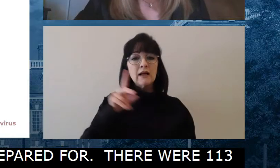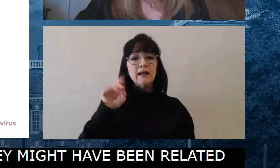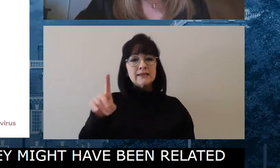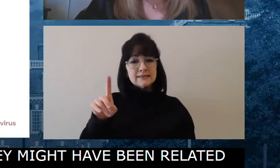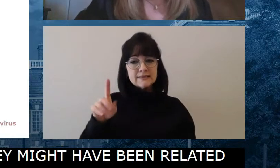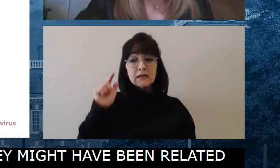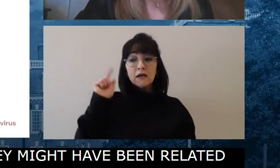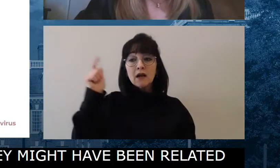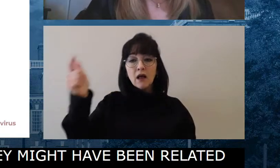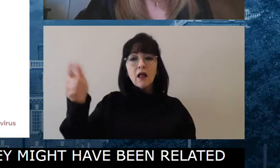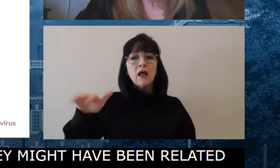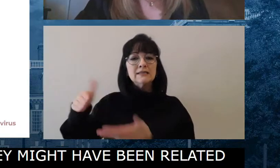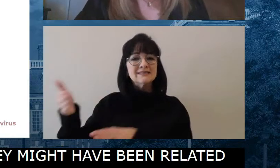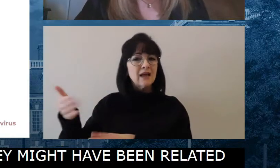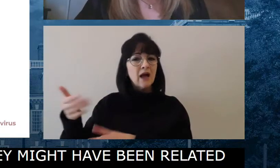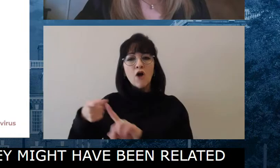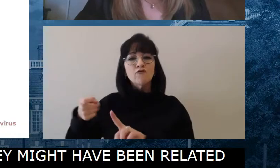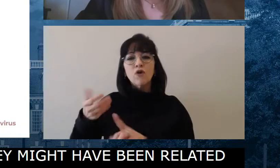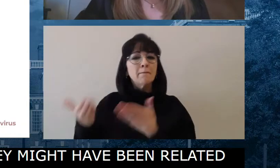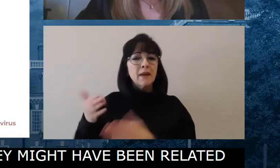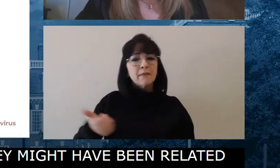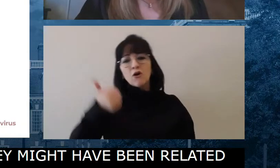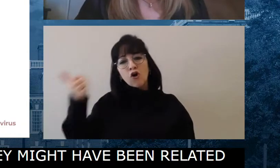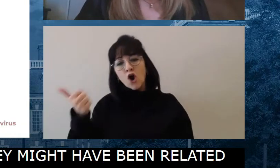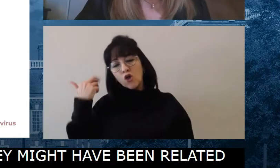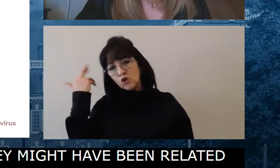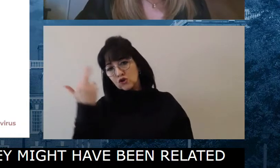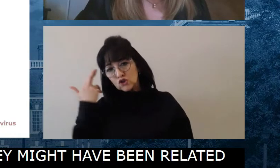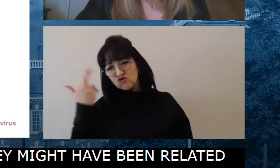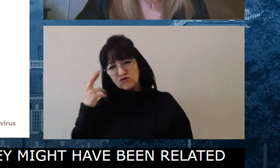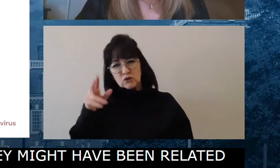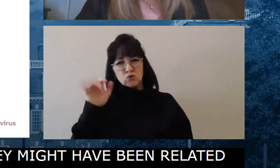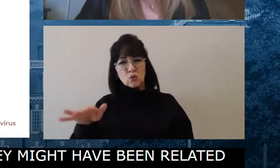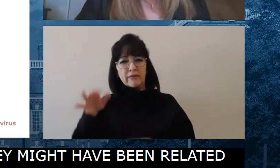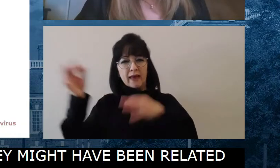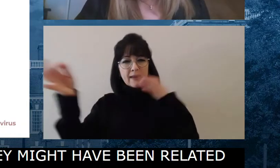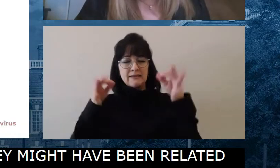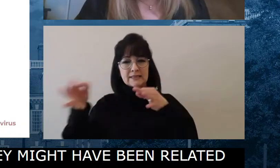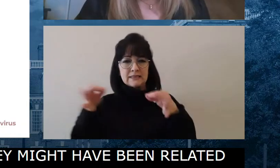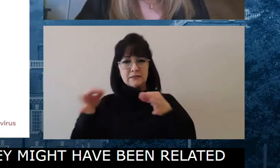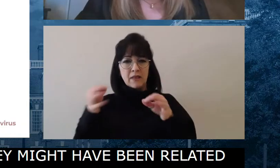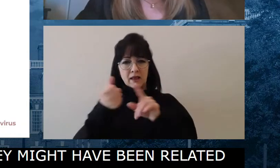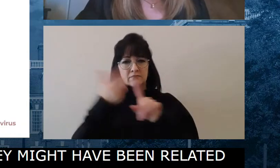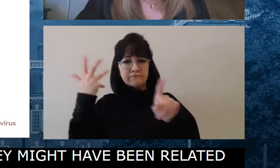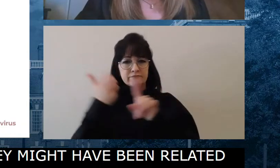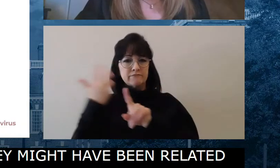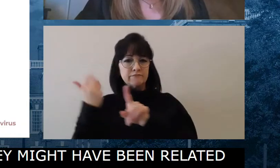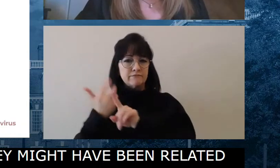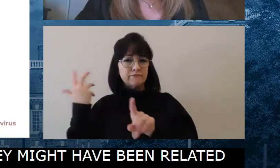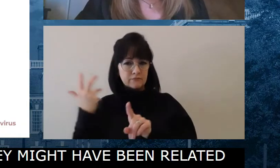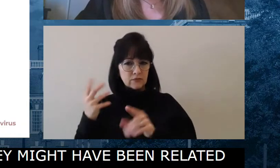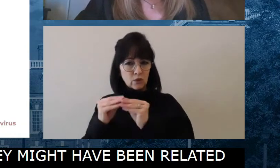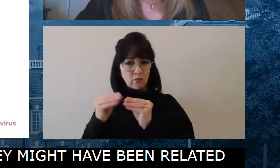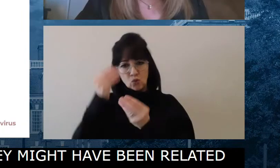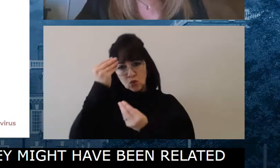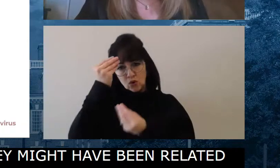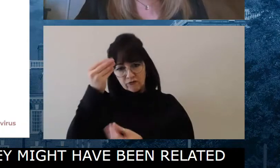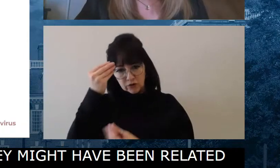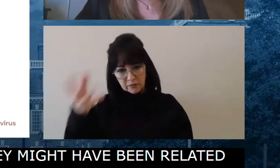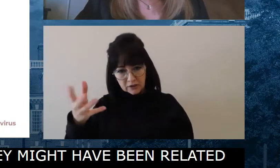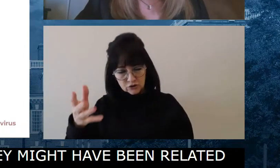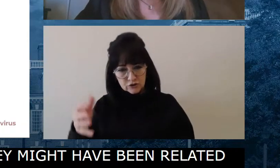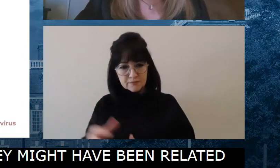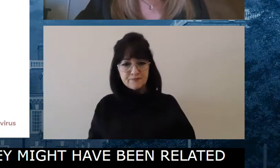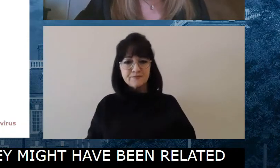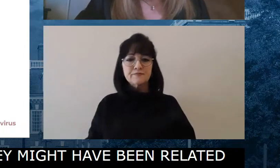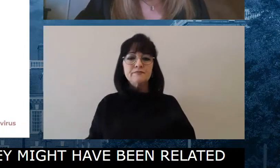allergic reaction. On the next page, you'll see just some of the more frequent symptoms that people